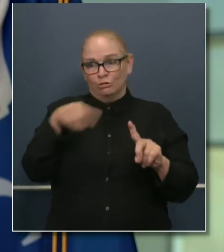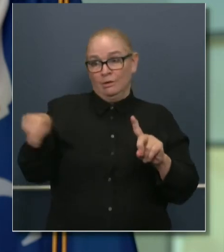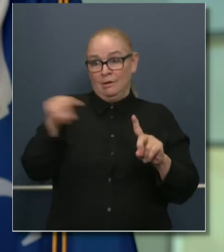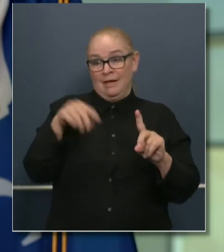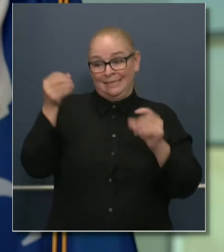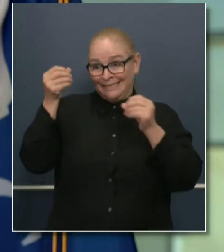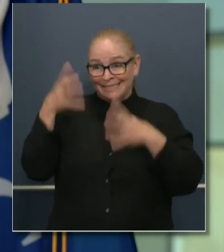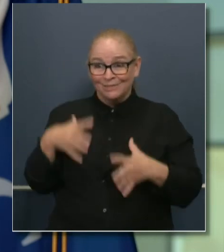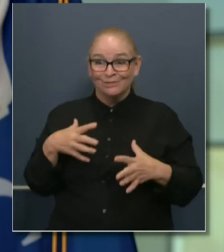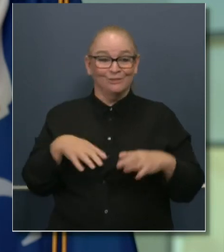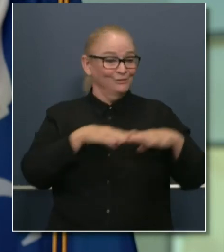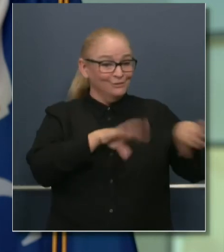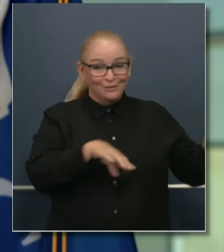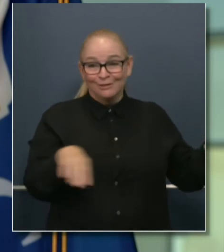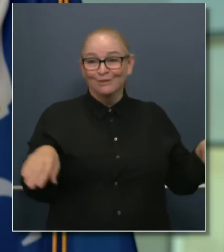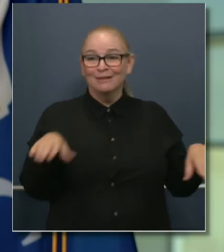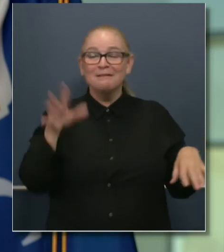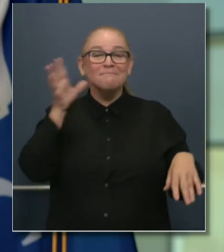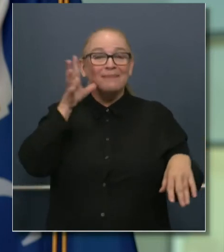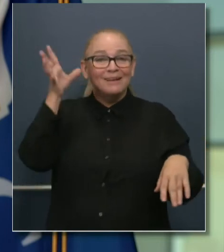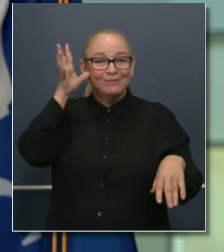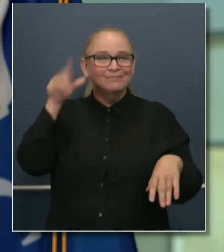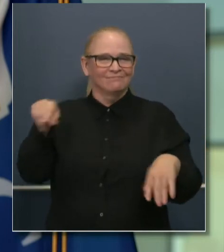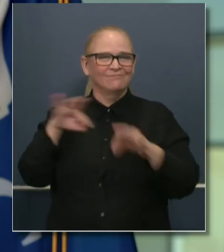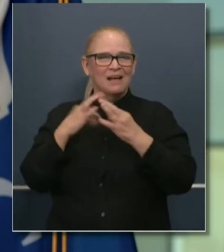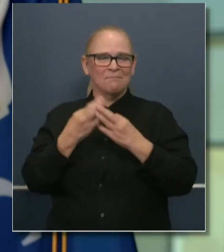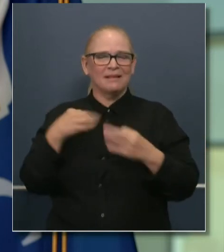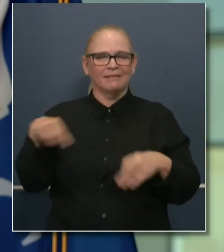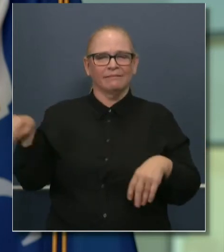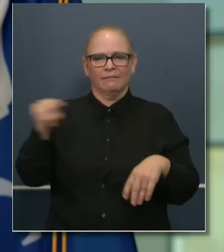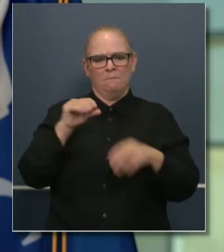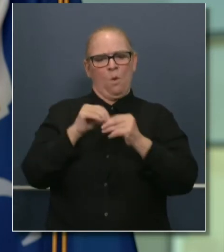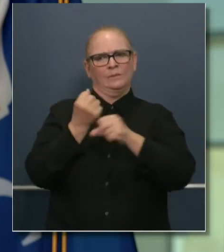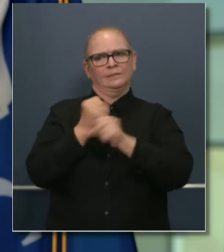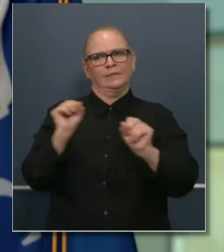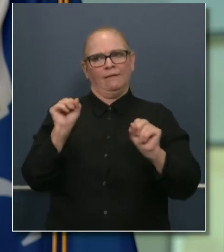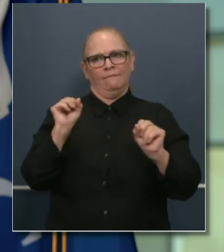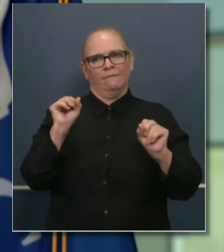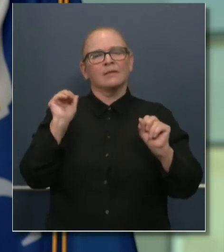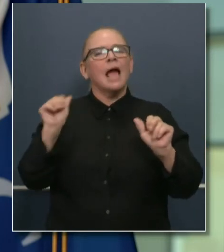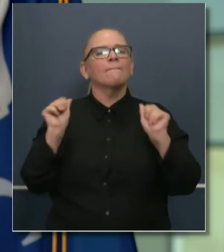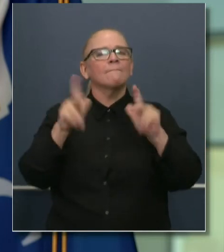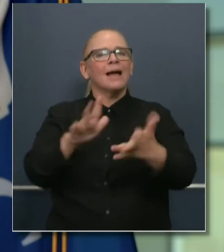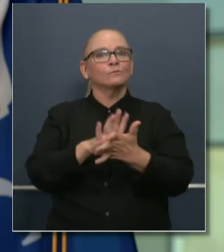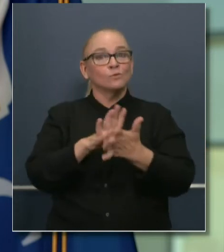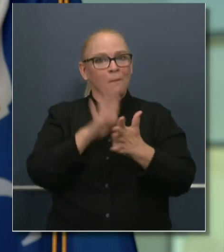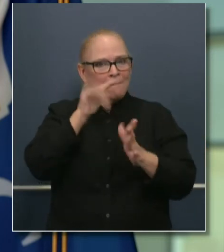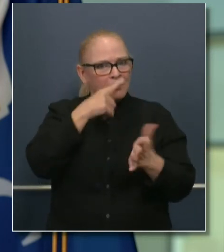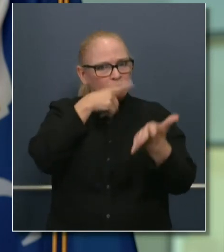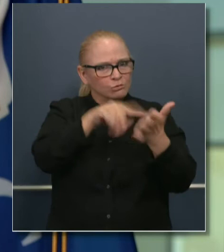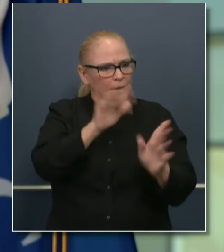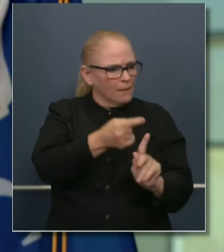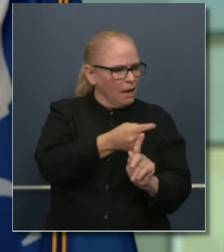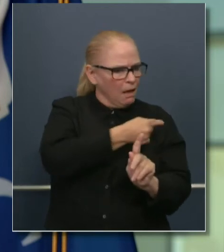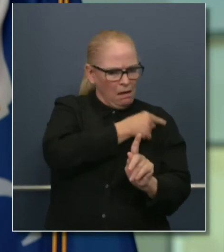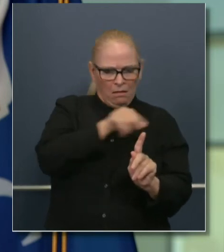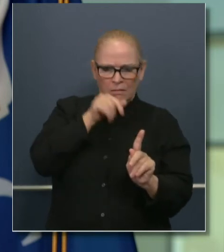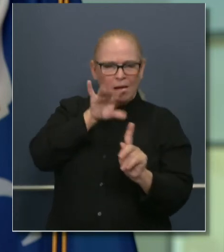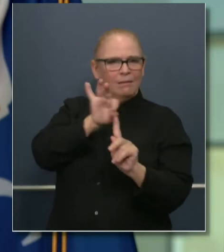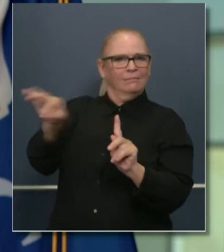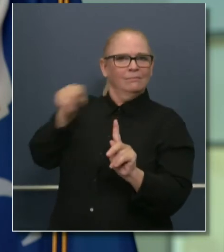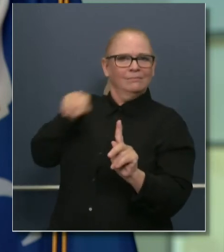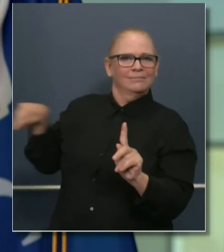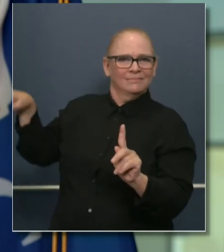do reopen for in-person learning, which is foundational and is ultimately our goal and